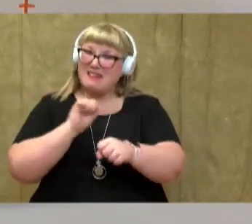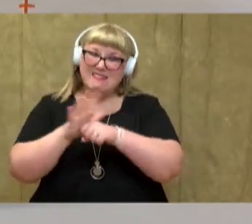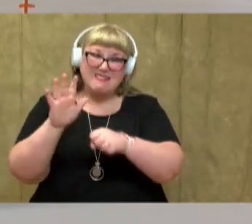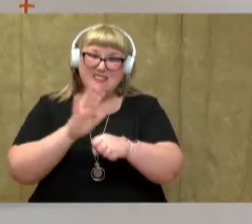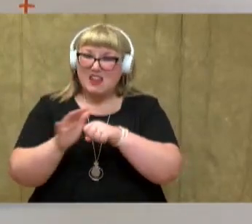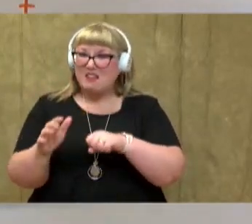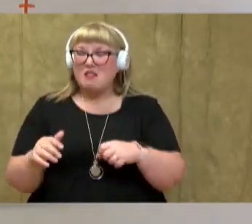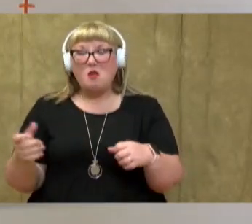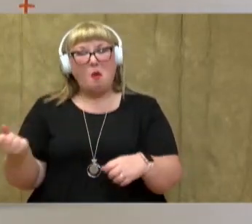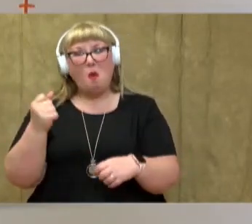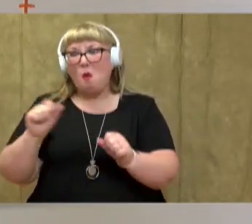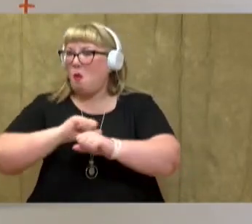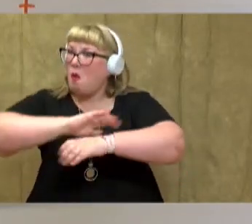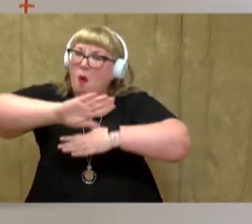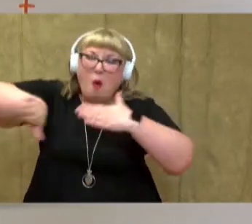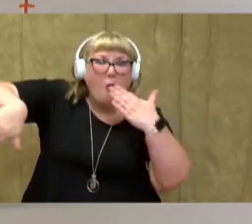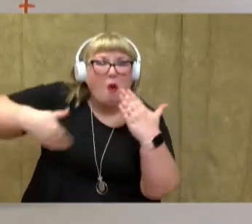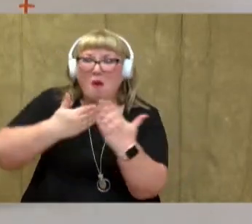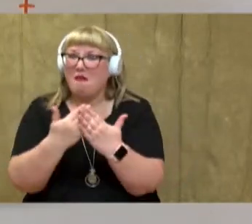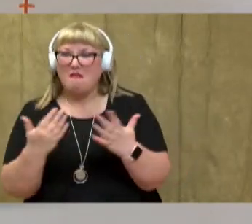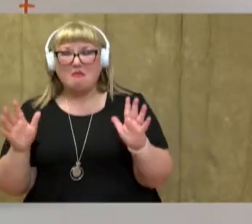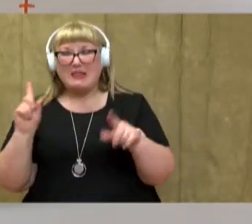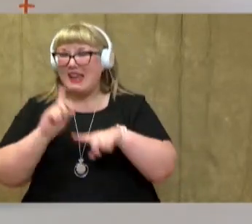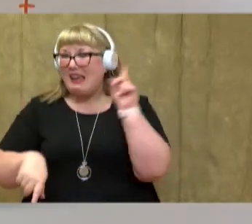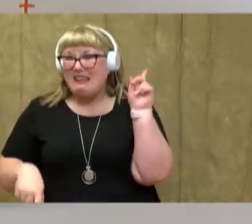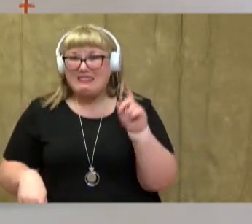the overflow.